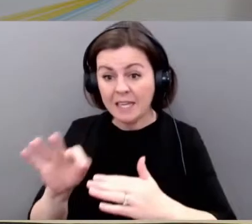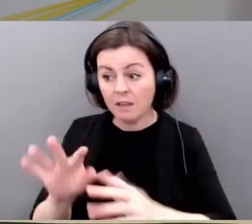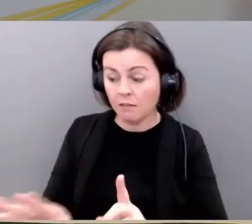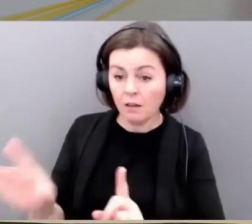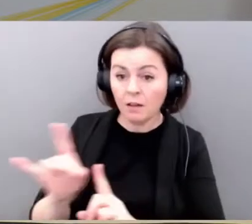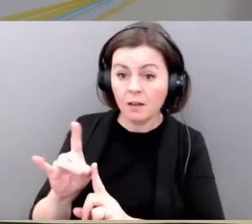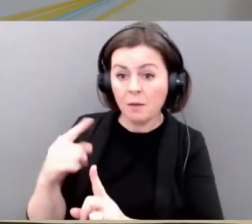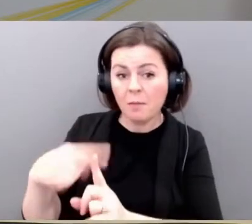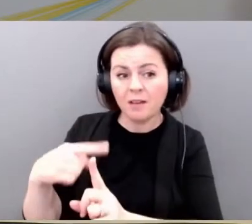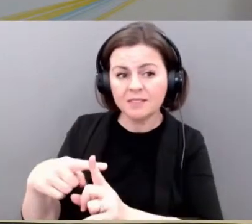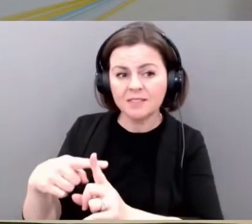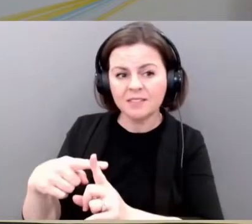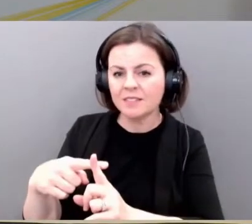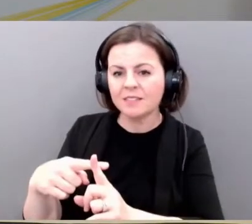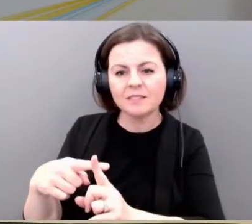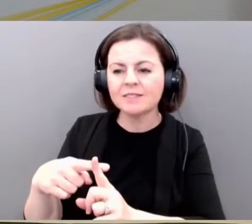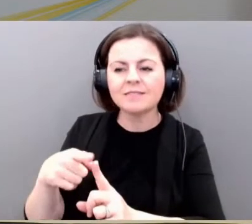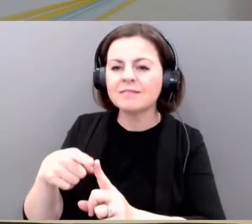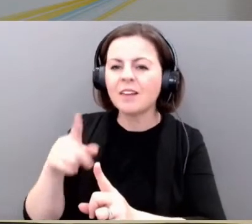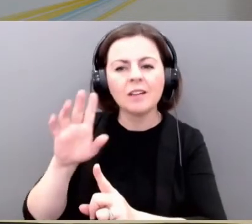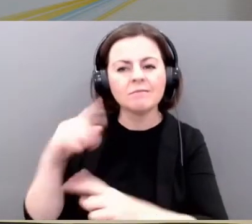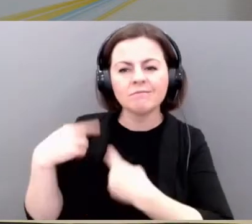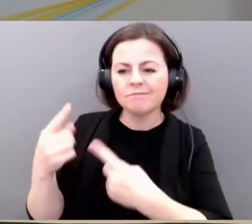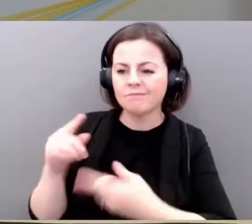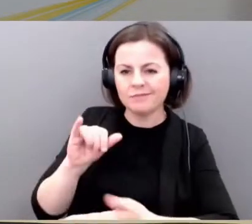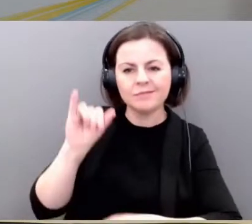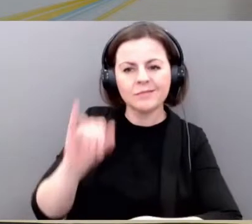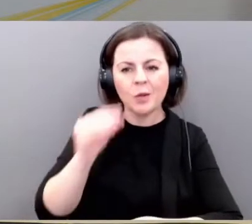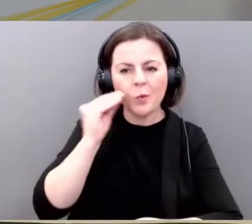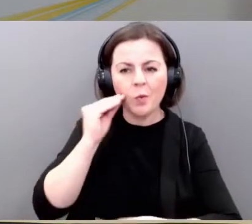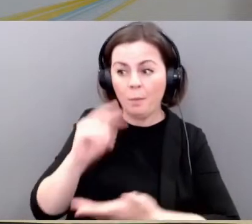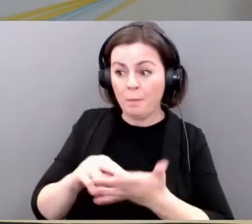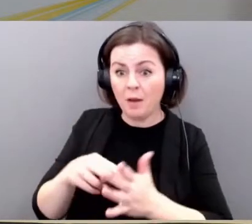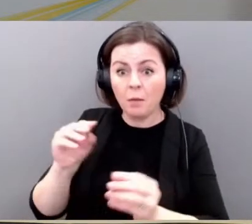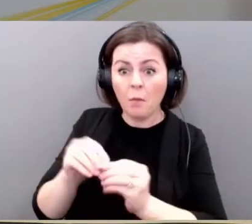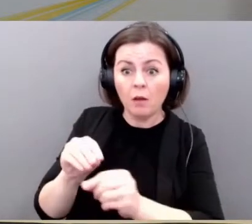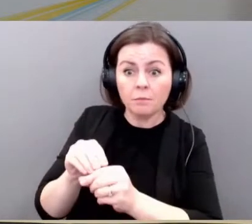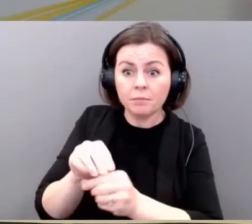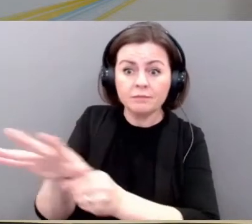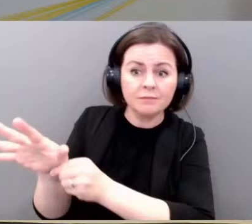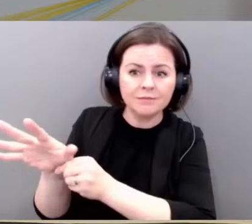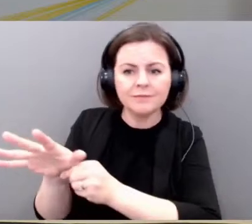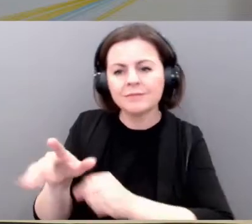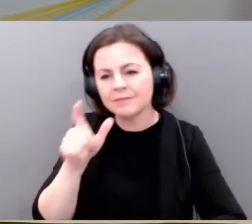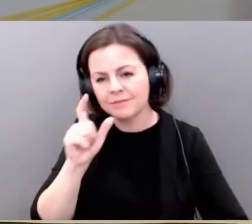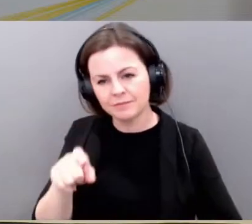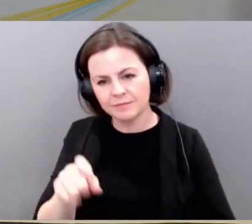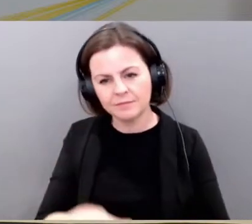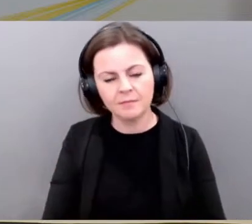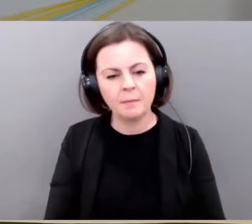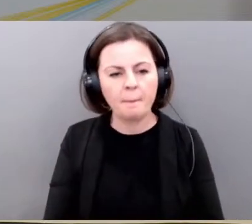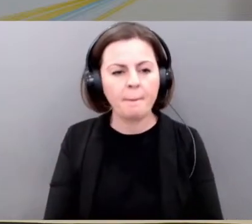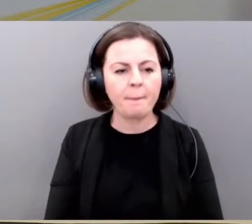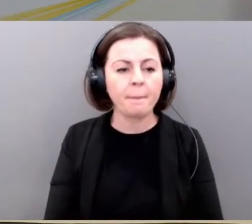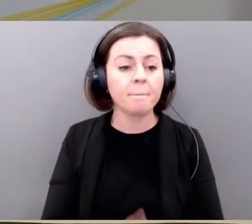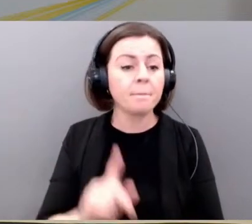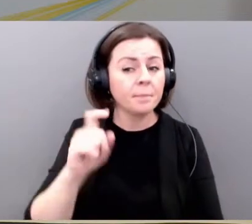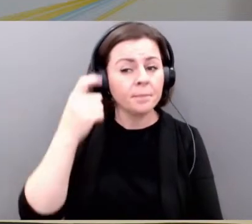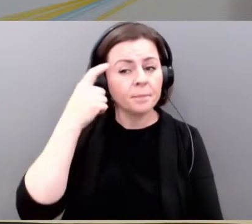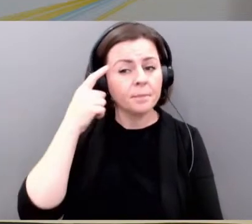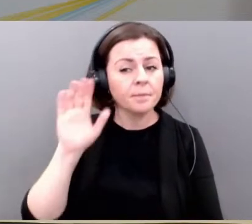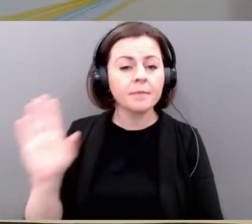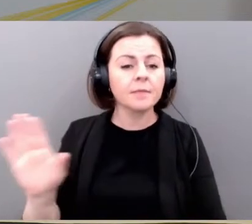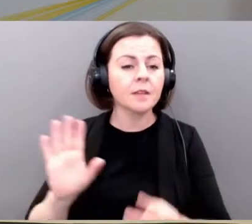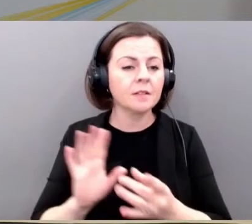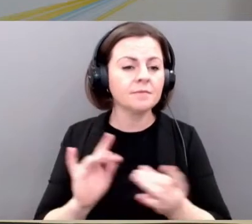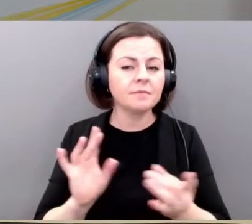if any, further contacts. As the Premier mentioned, it may be